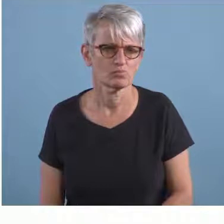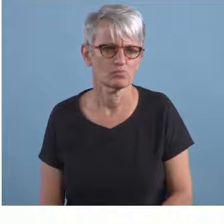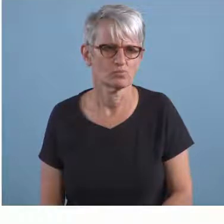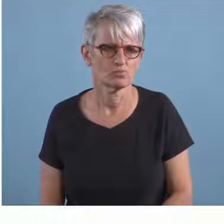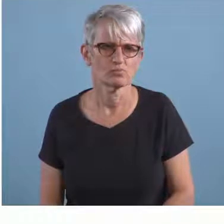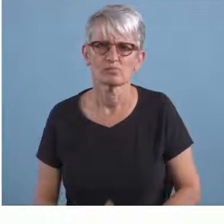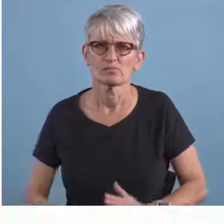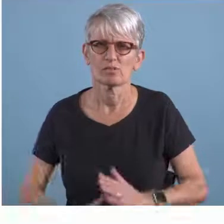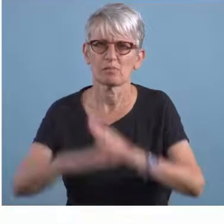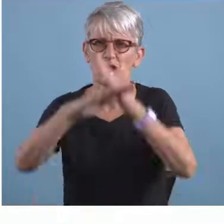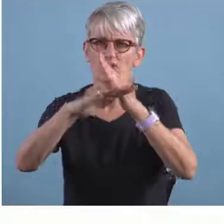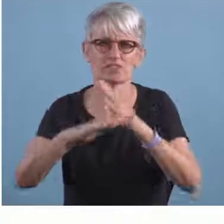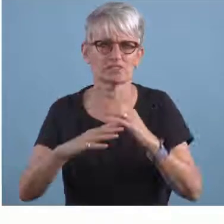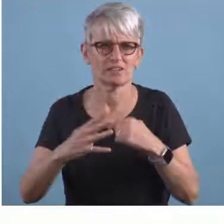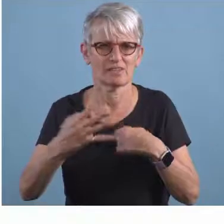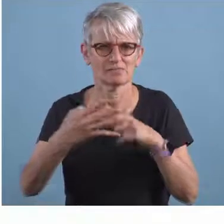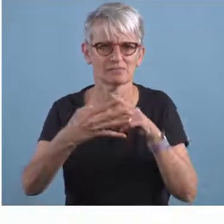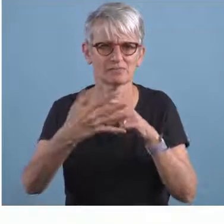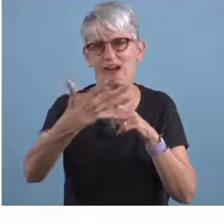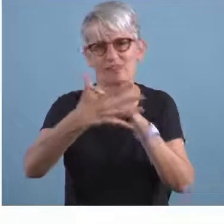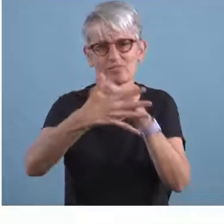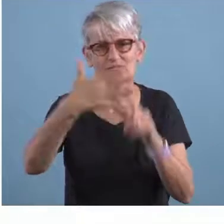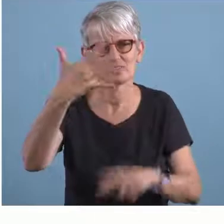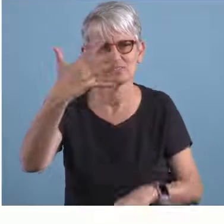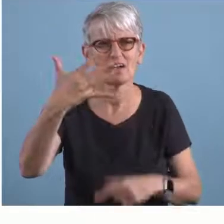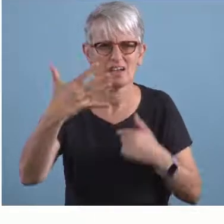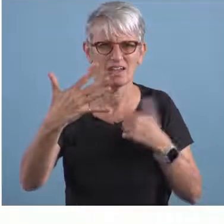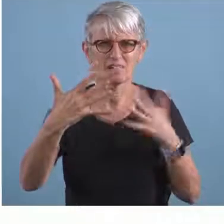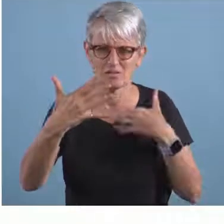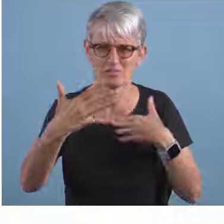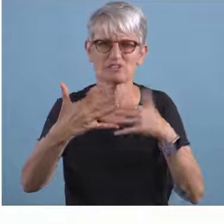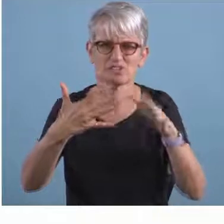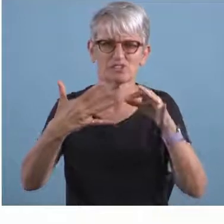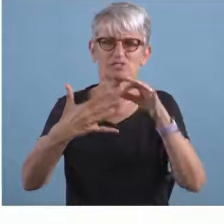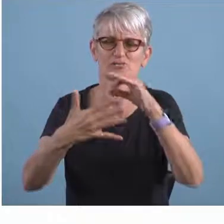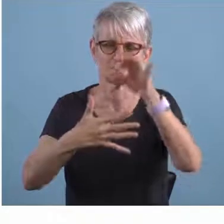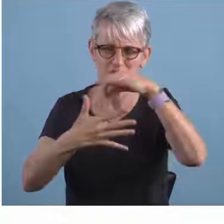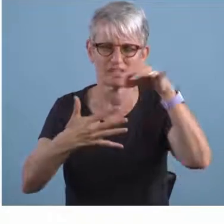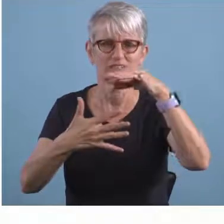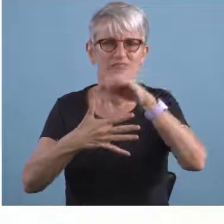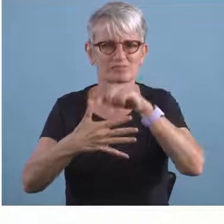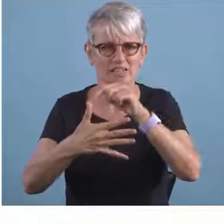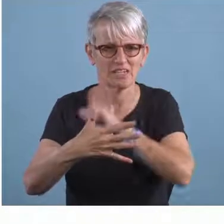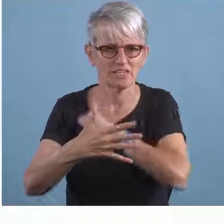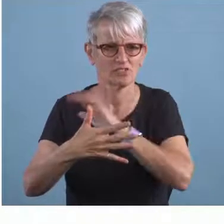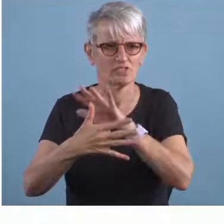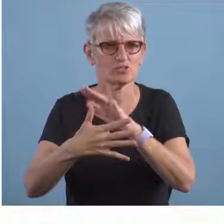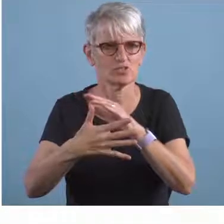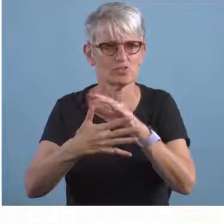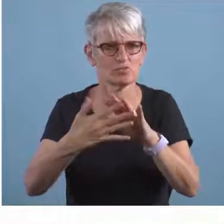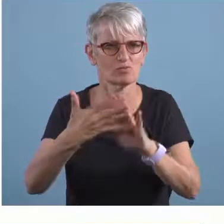they kind of fall in these five areas, and I feel like I've addressed attitudes sufficiently, so let me look at the other